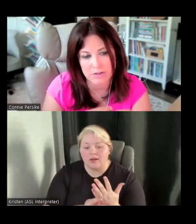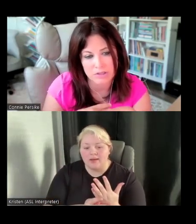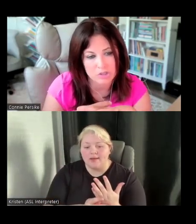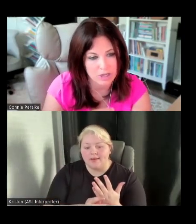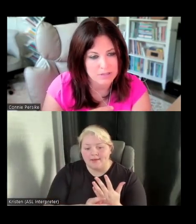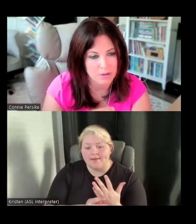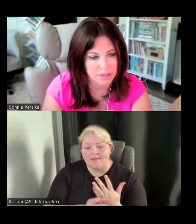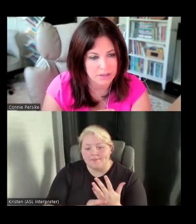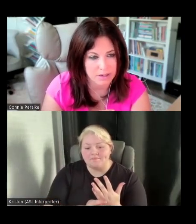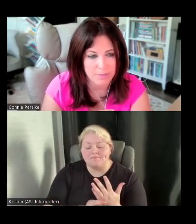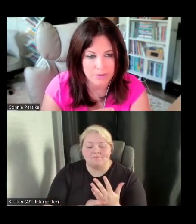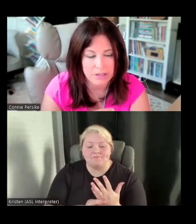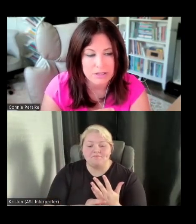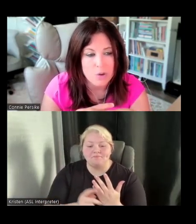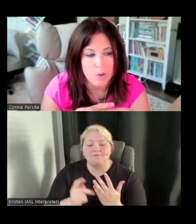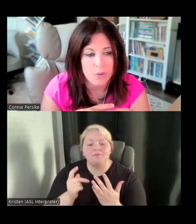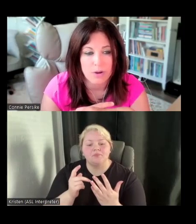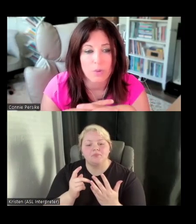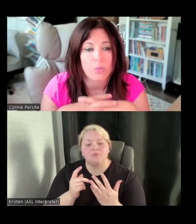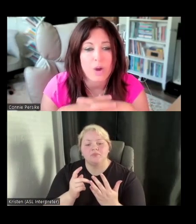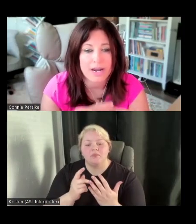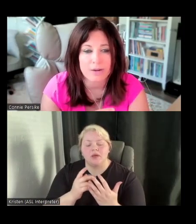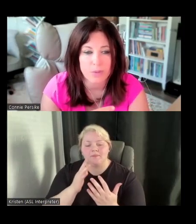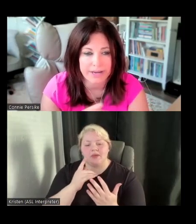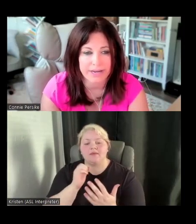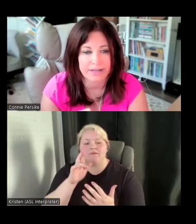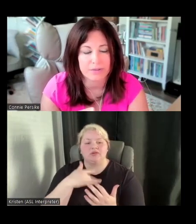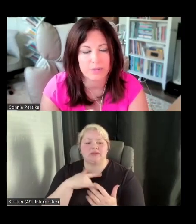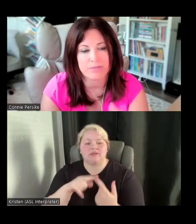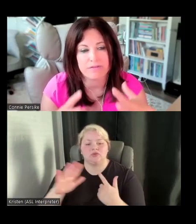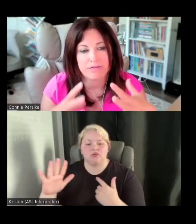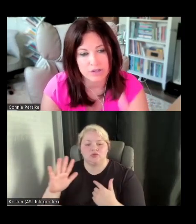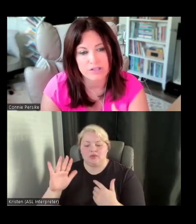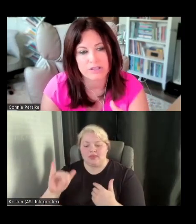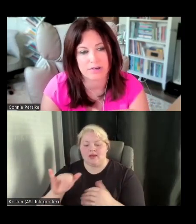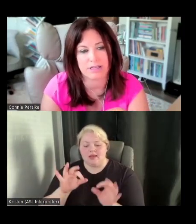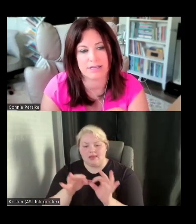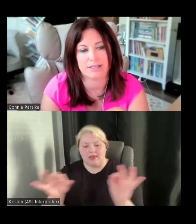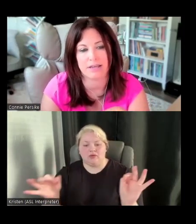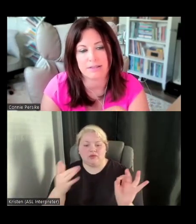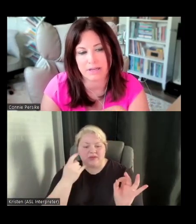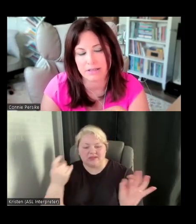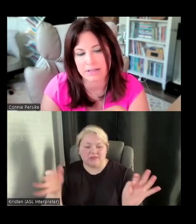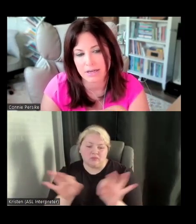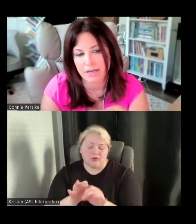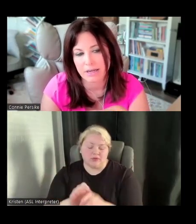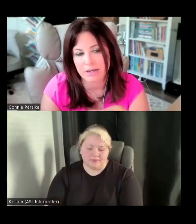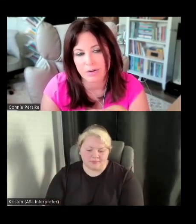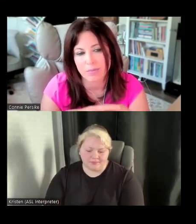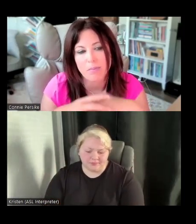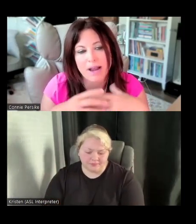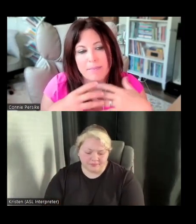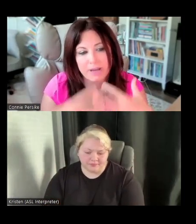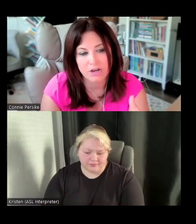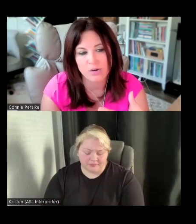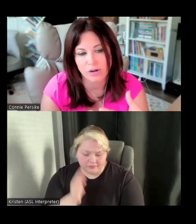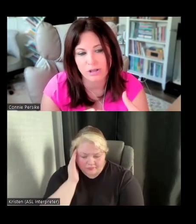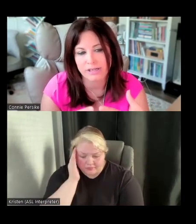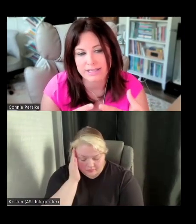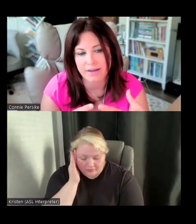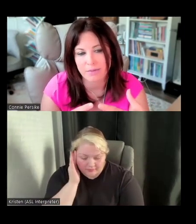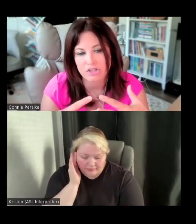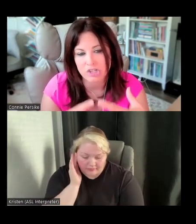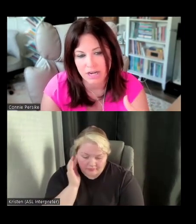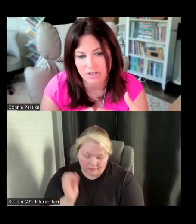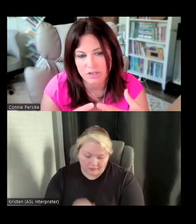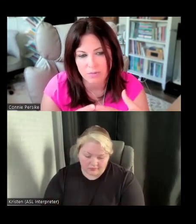we use shapes how we think about it. So right away, when we first start the assessment, my big goal